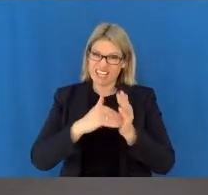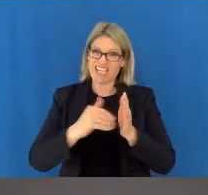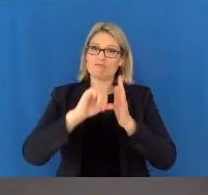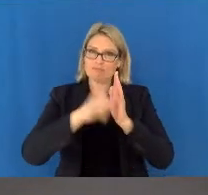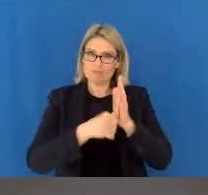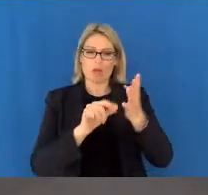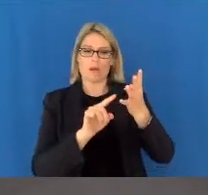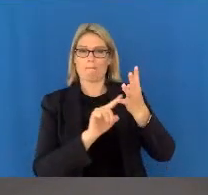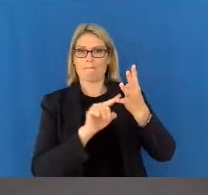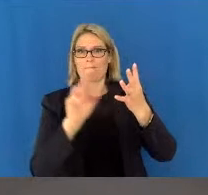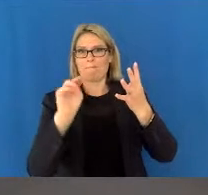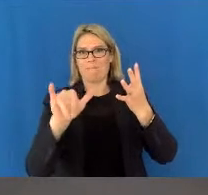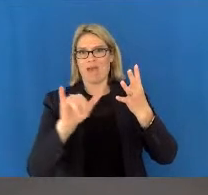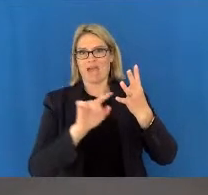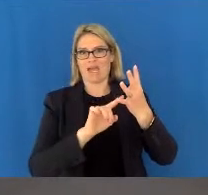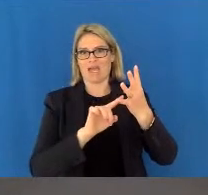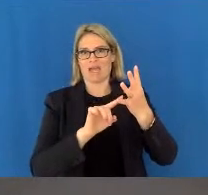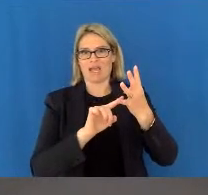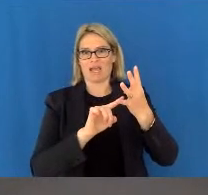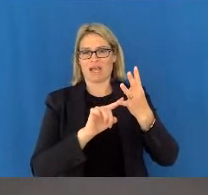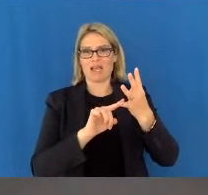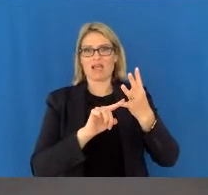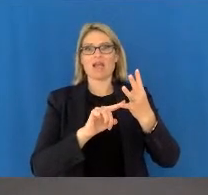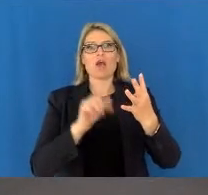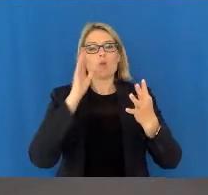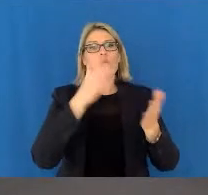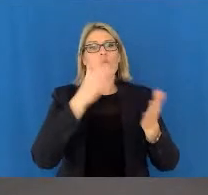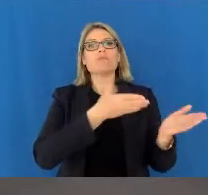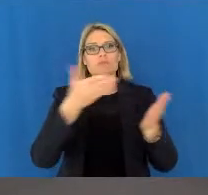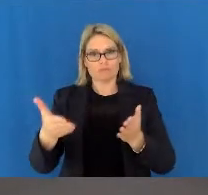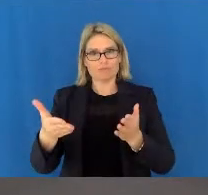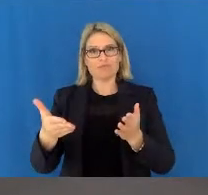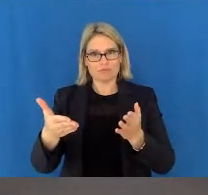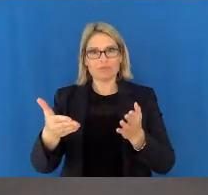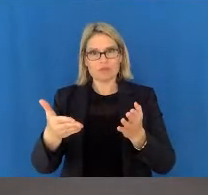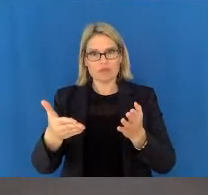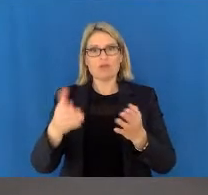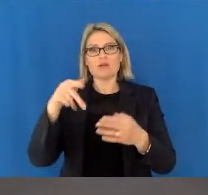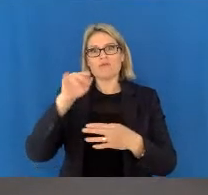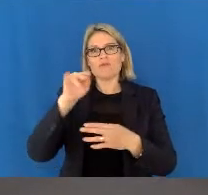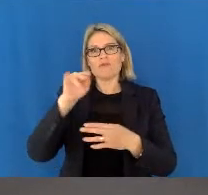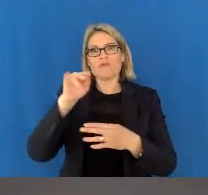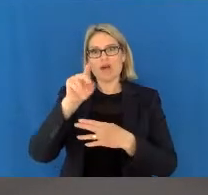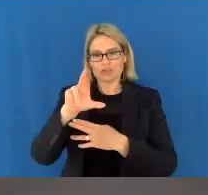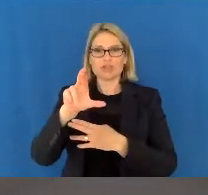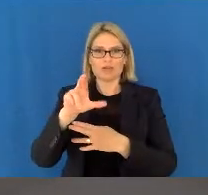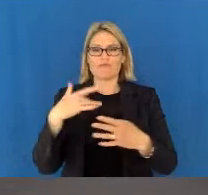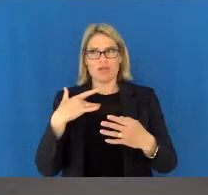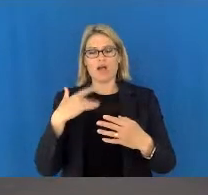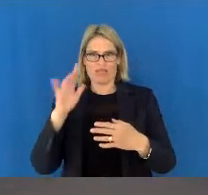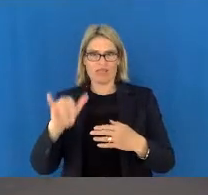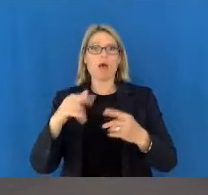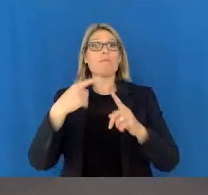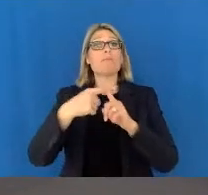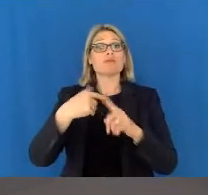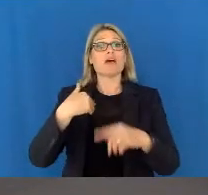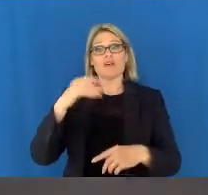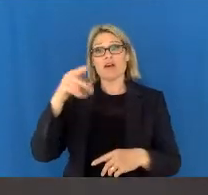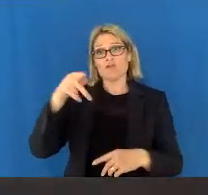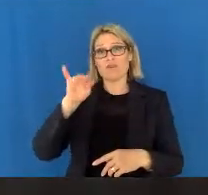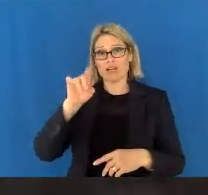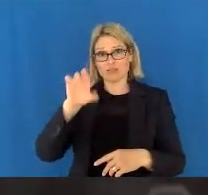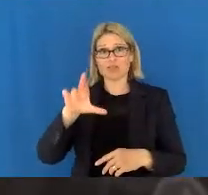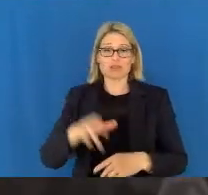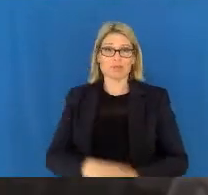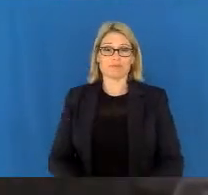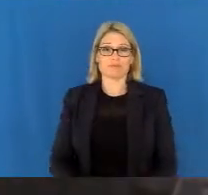May, and we do expect more deliveries of the Pfizer vaccine between now and then as well. So, Donc c'est facile à